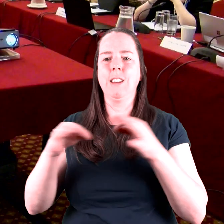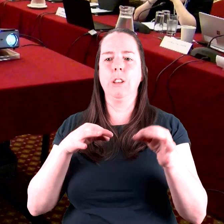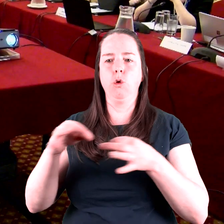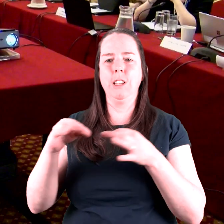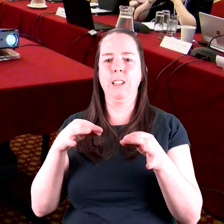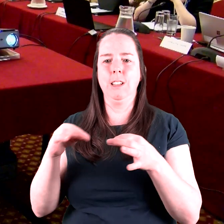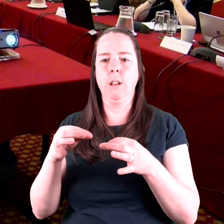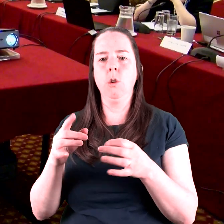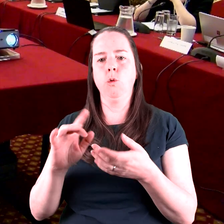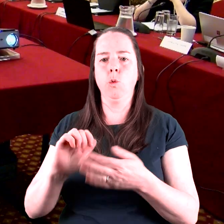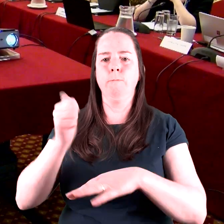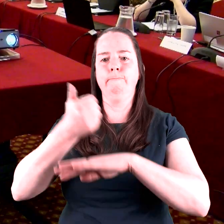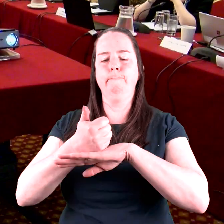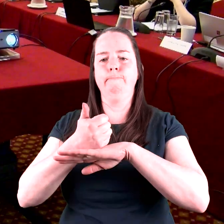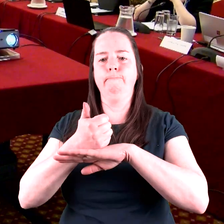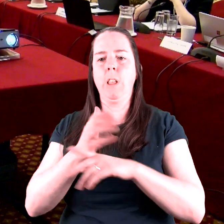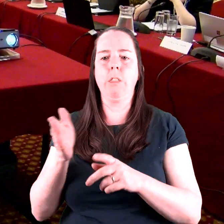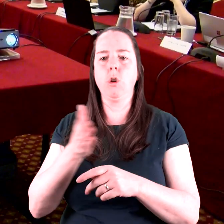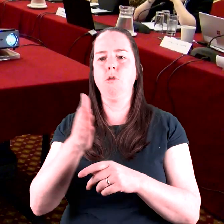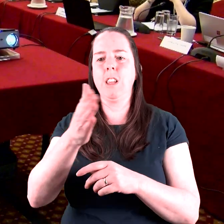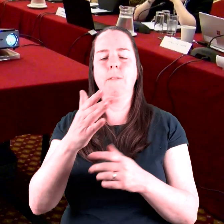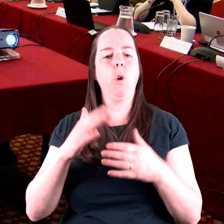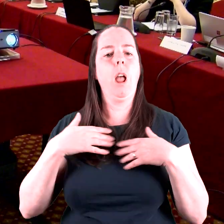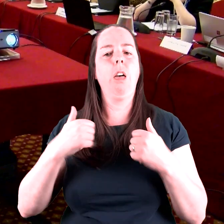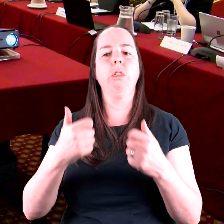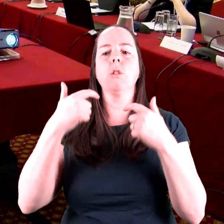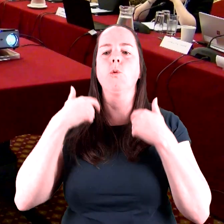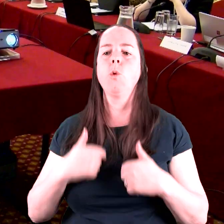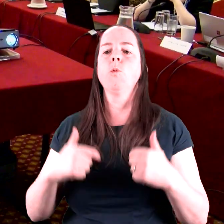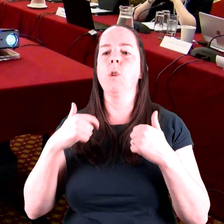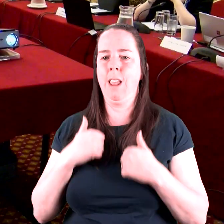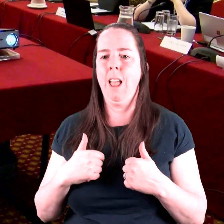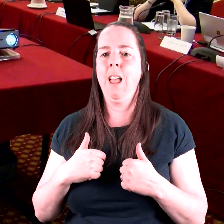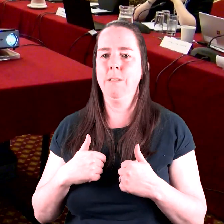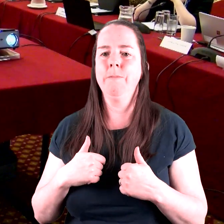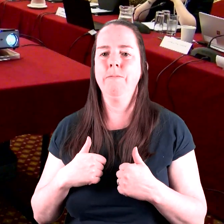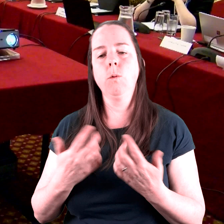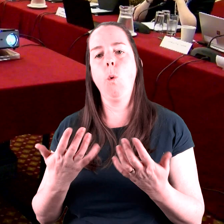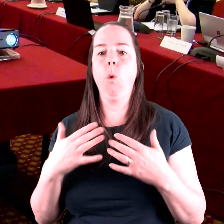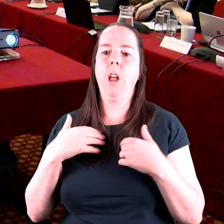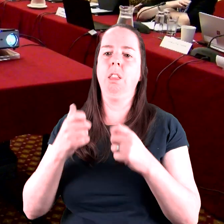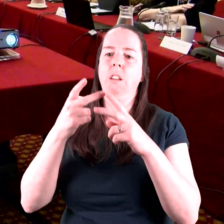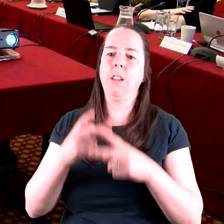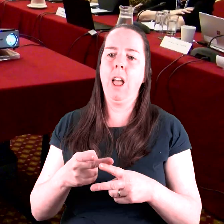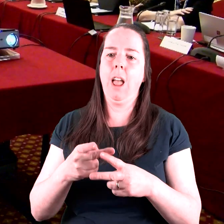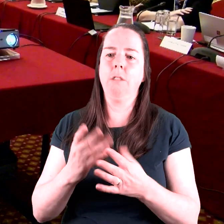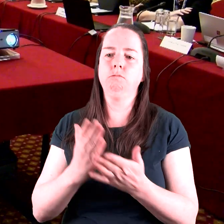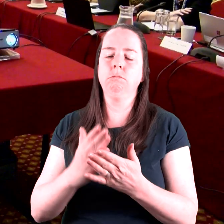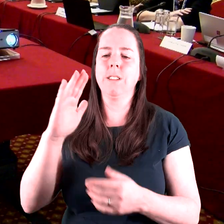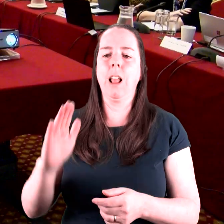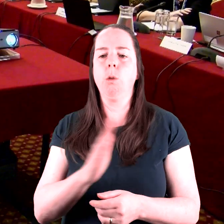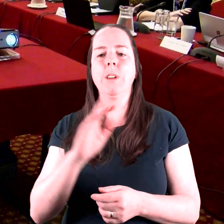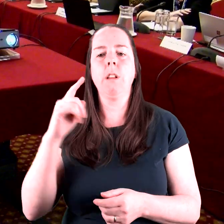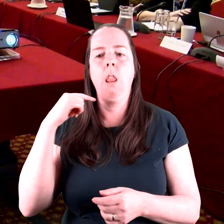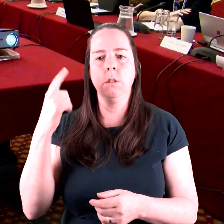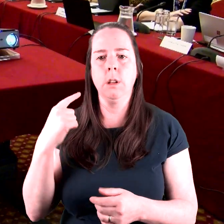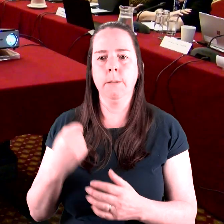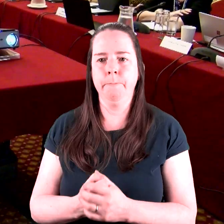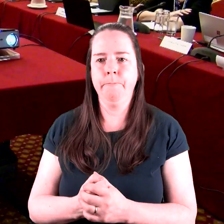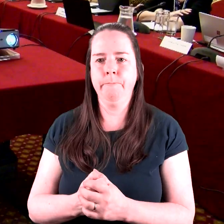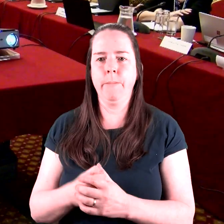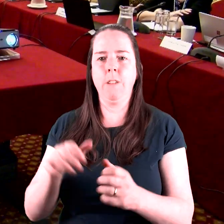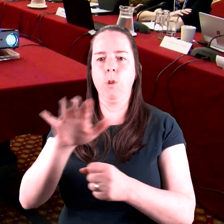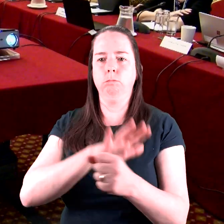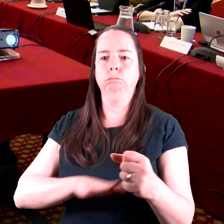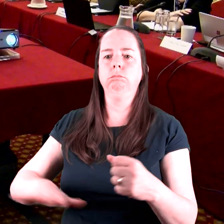initial integrated care strategy to set out the direction for health and social care, or health and care rather, in South West London,